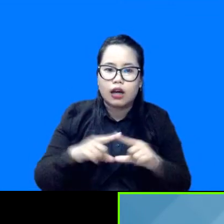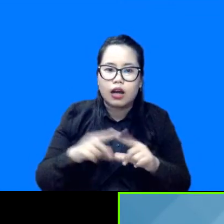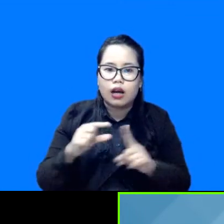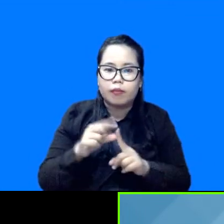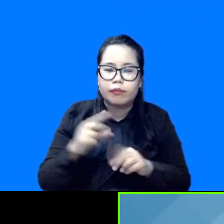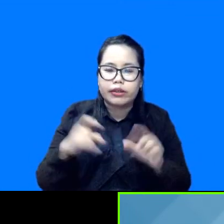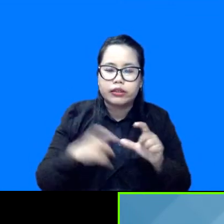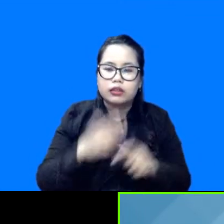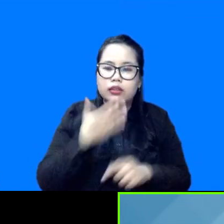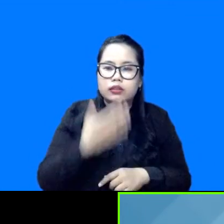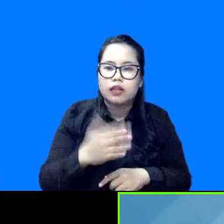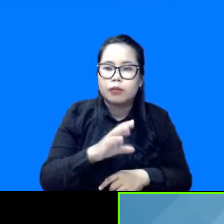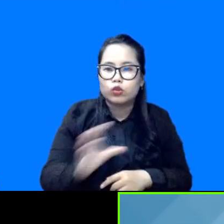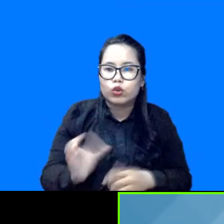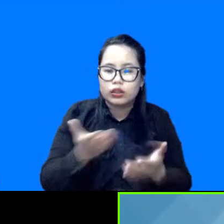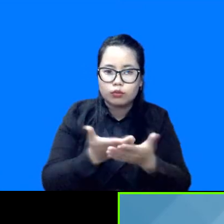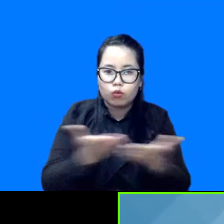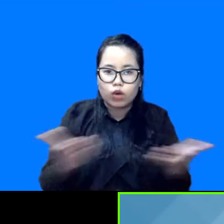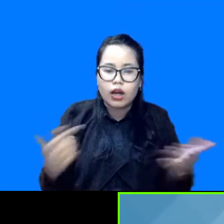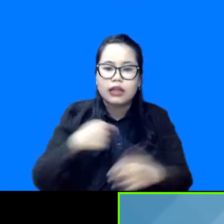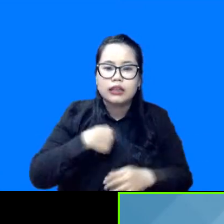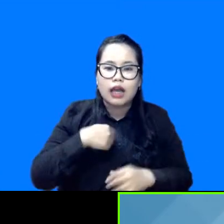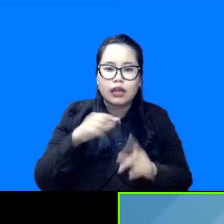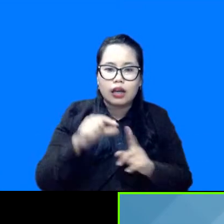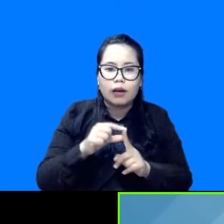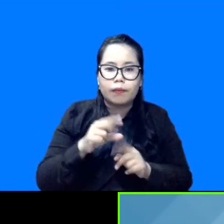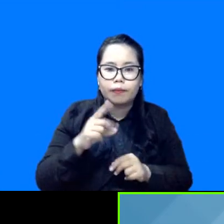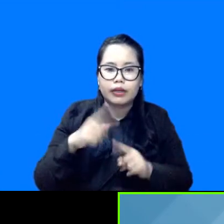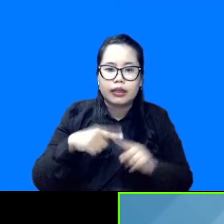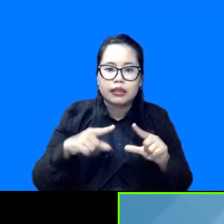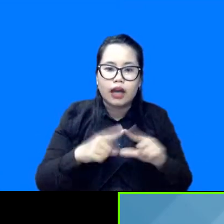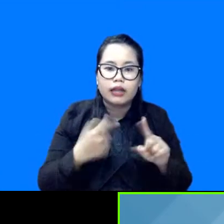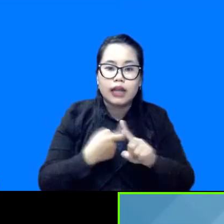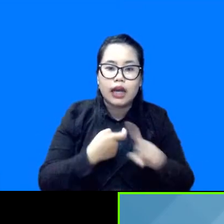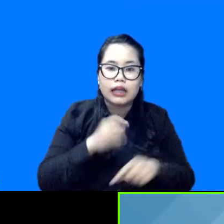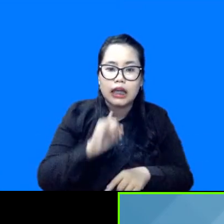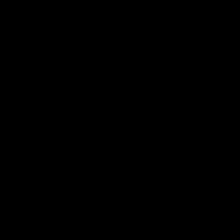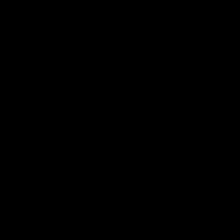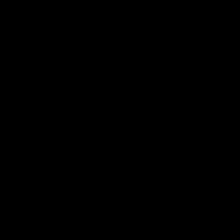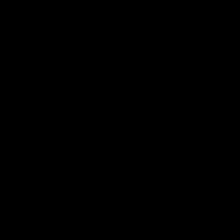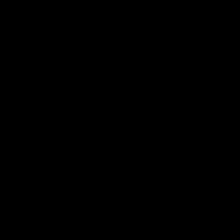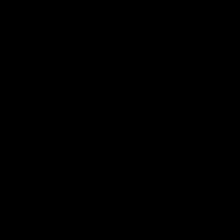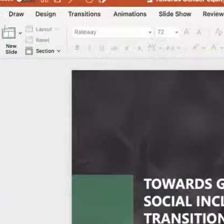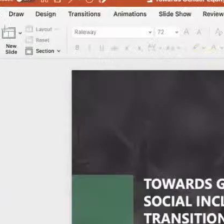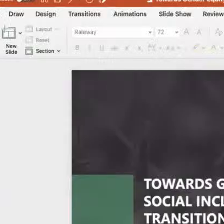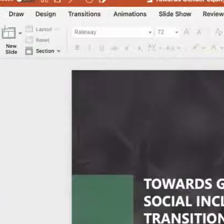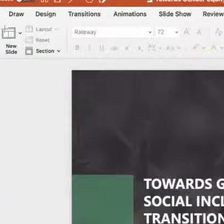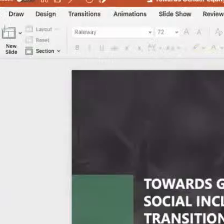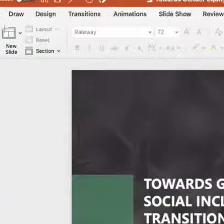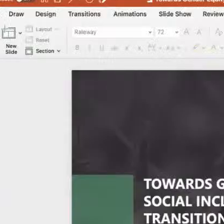am Grita Anindaridi. I'm from Indonesian Center for Environmental Law. So